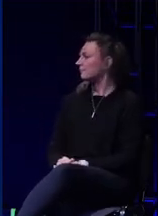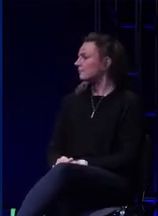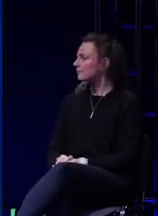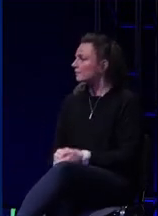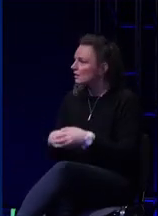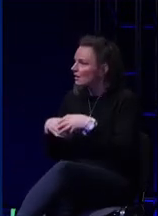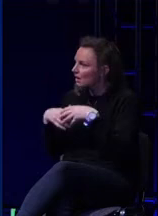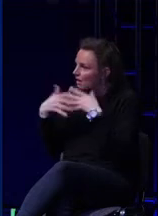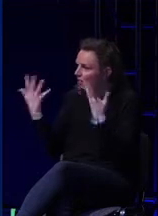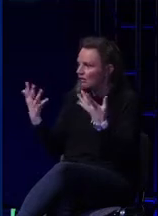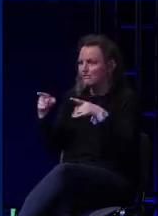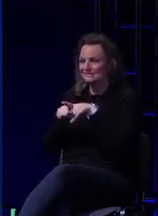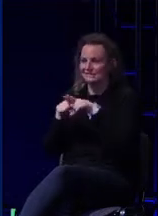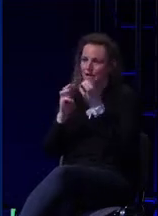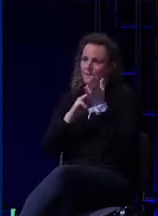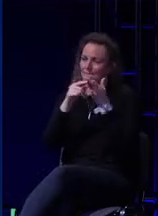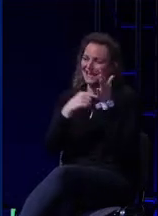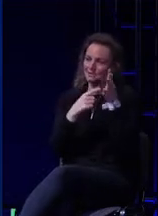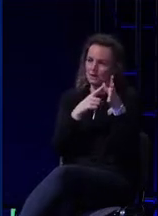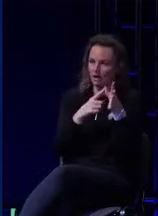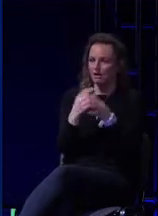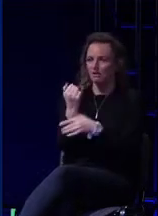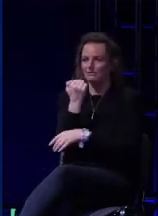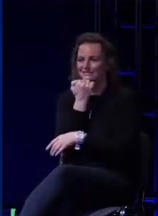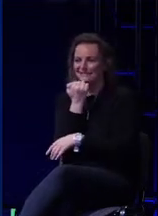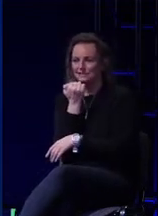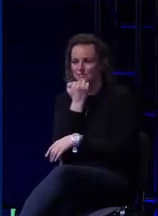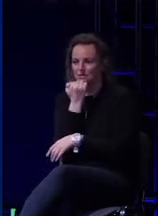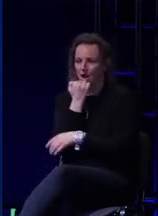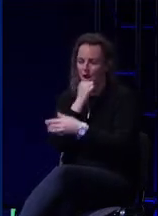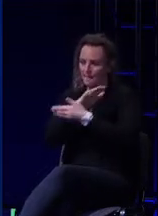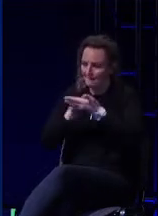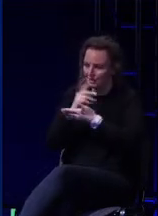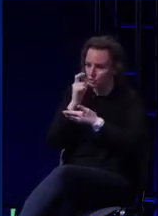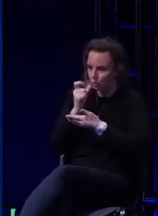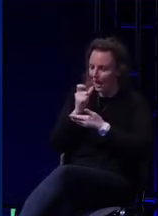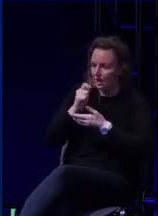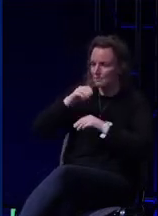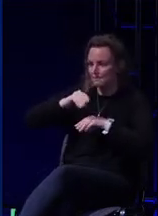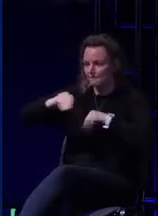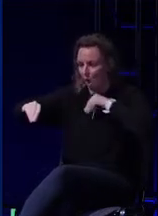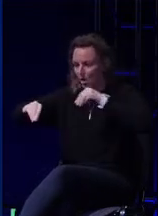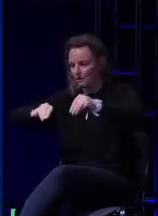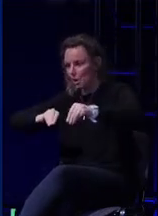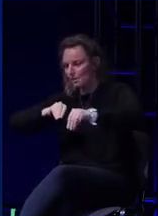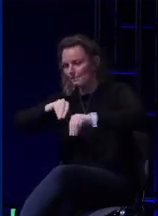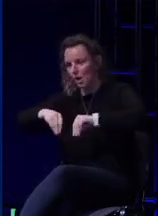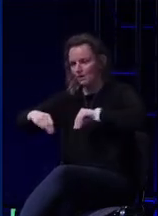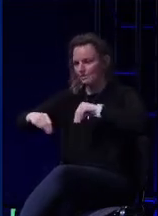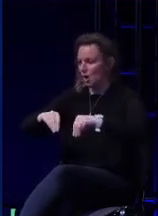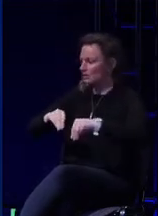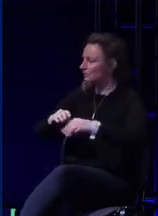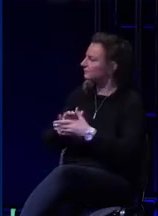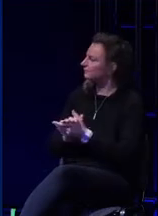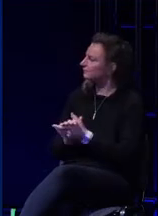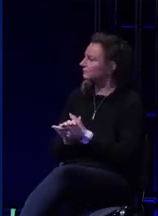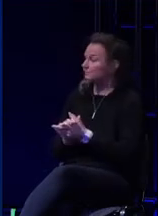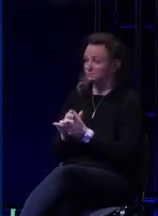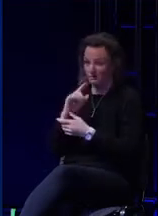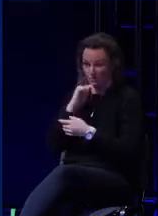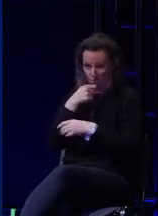a metadata thing that's finally enabled you to lock it in? That certainly comes into the mix, and I will say to the